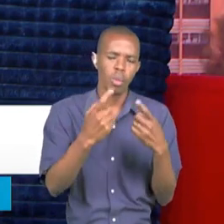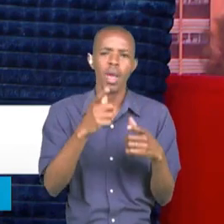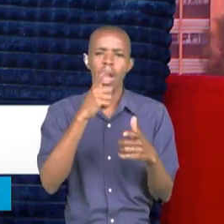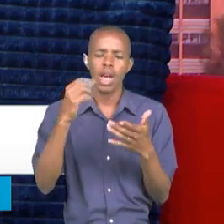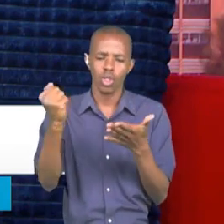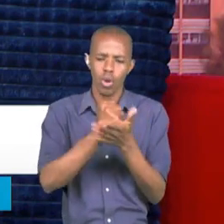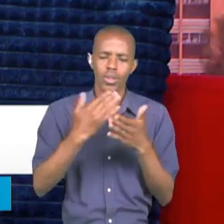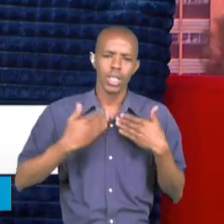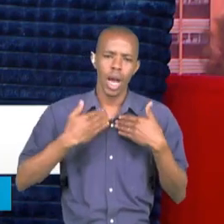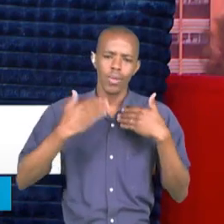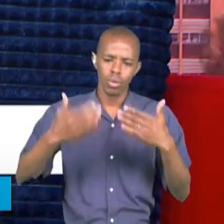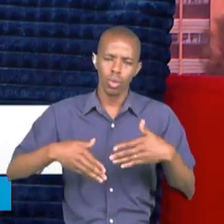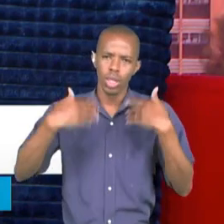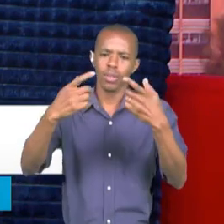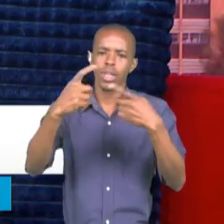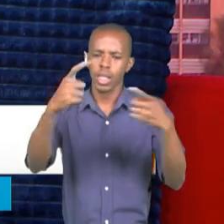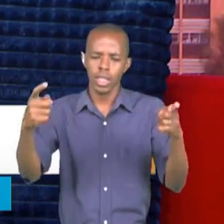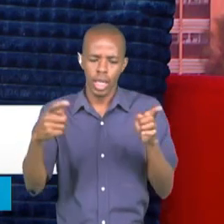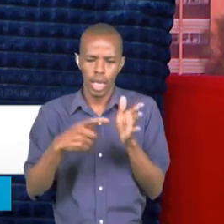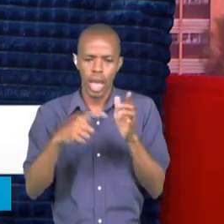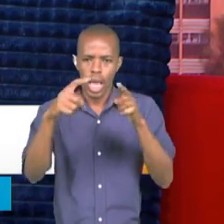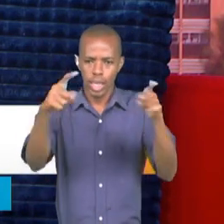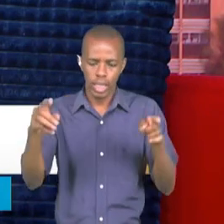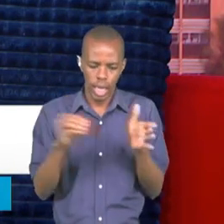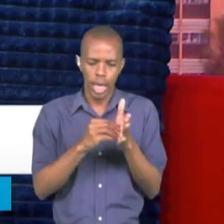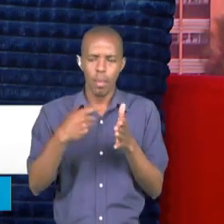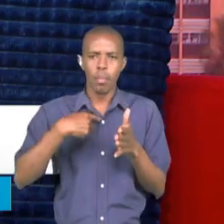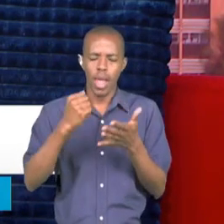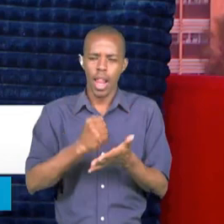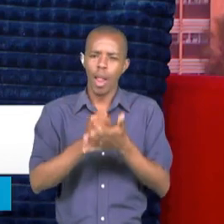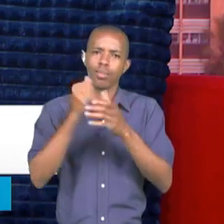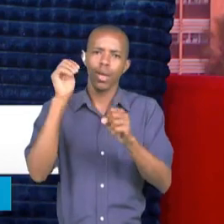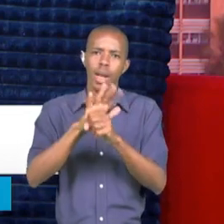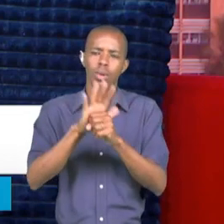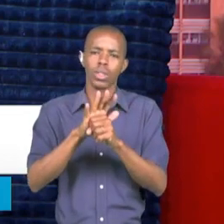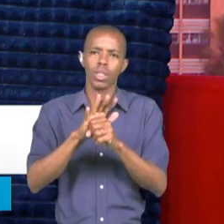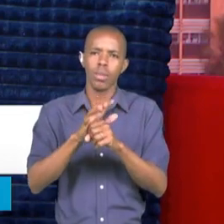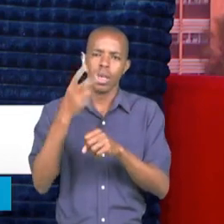office, Instagram inside there, by the way. Yeah, it's true. The way I see some people abusing it, I'm like...